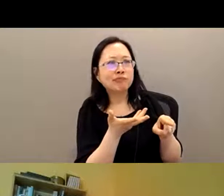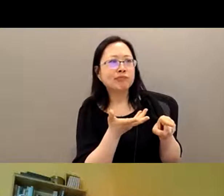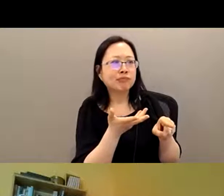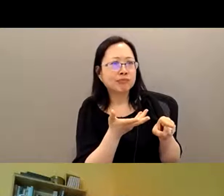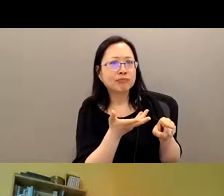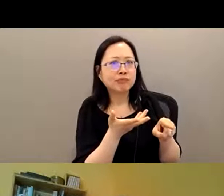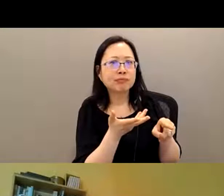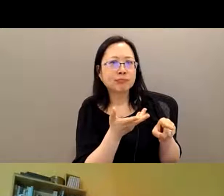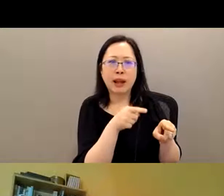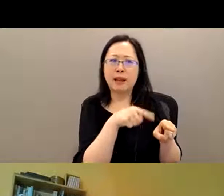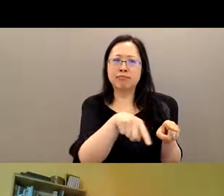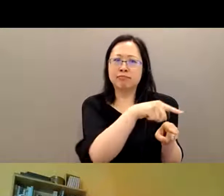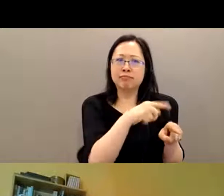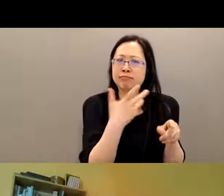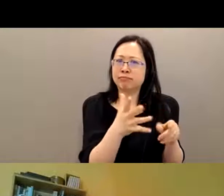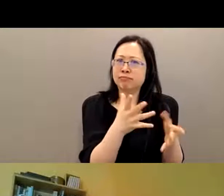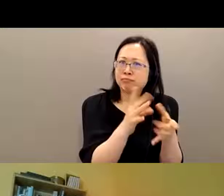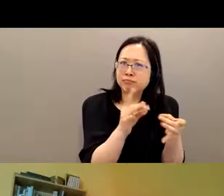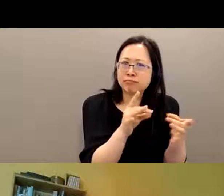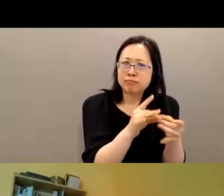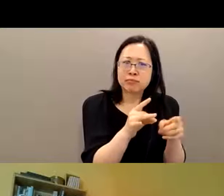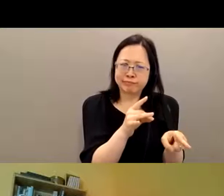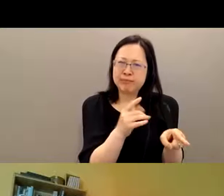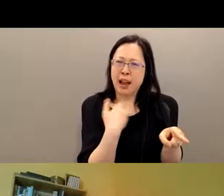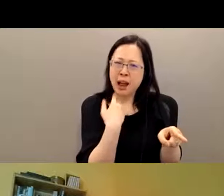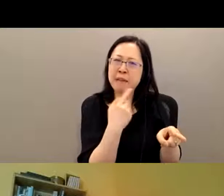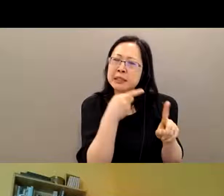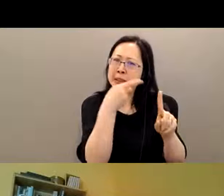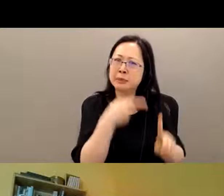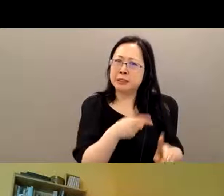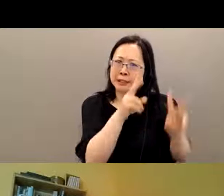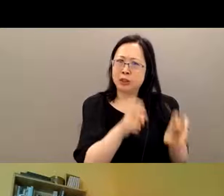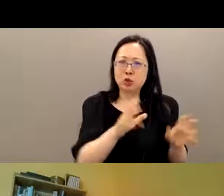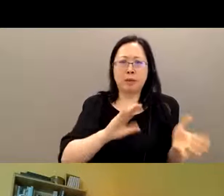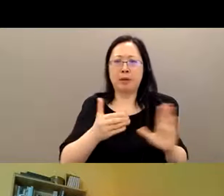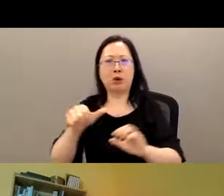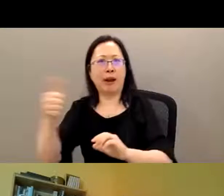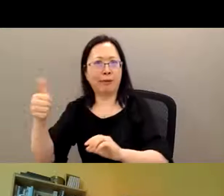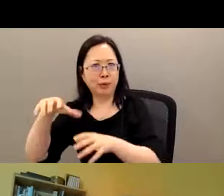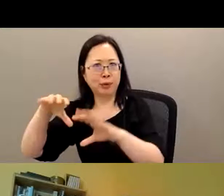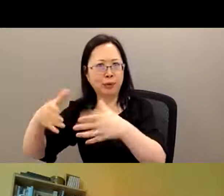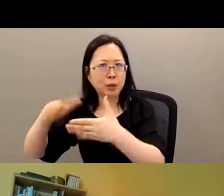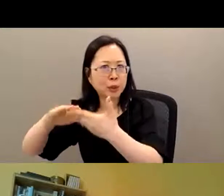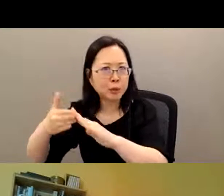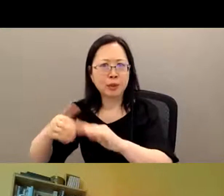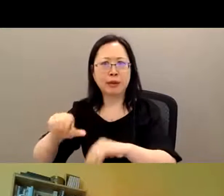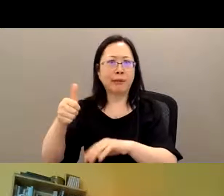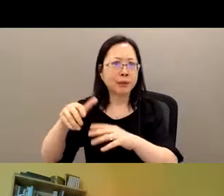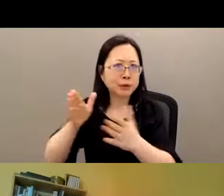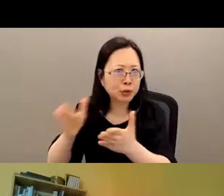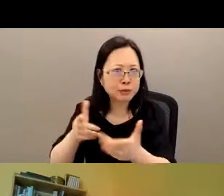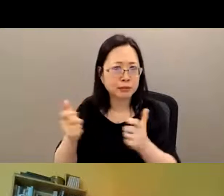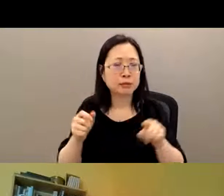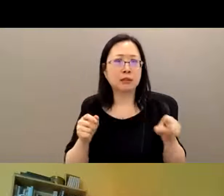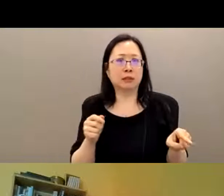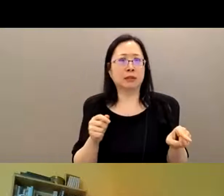they've already pointed out, they have certain issues that may be different from others. The idea that people may say, well,